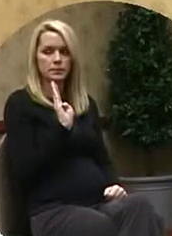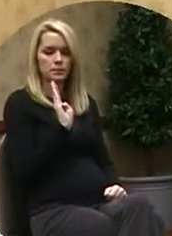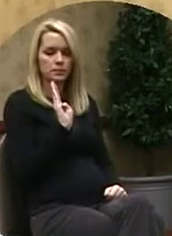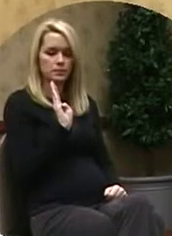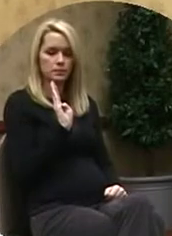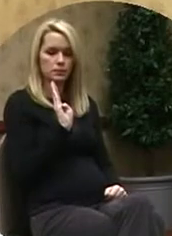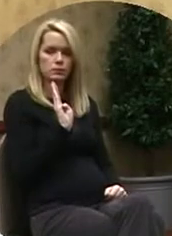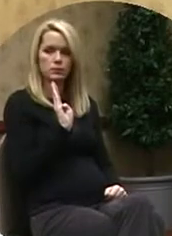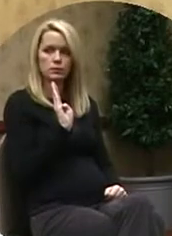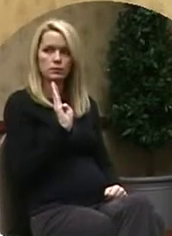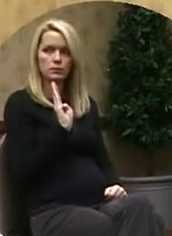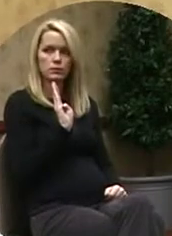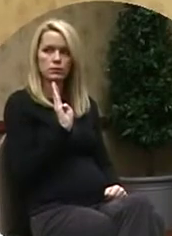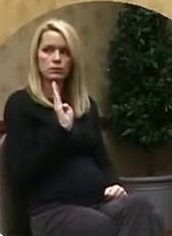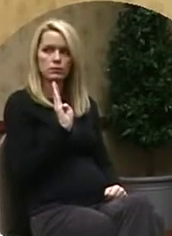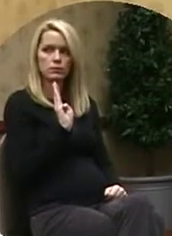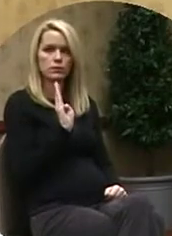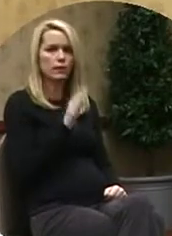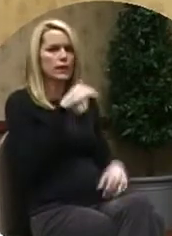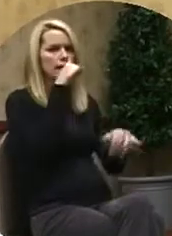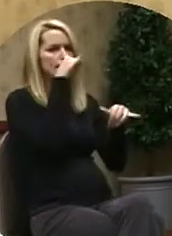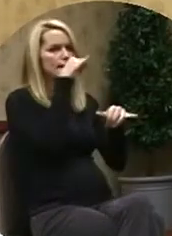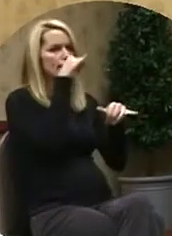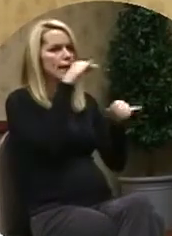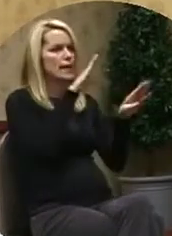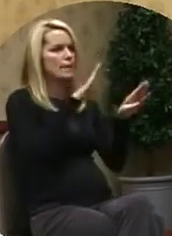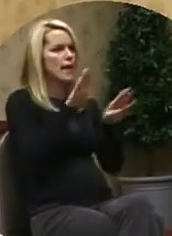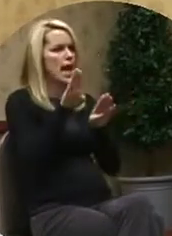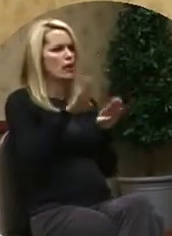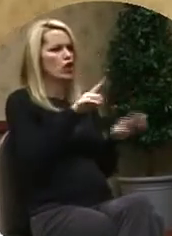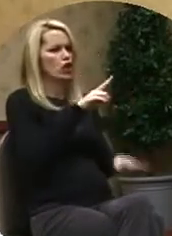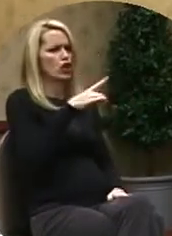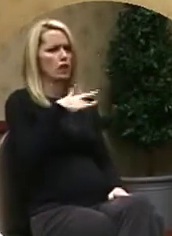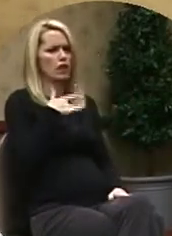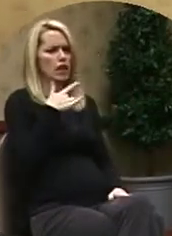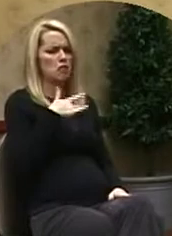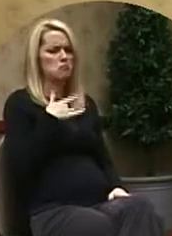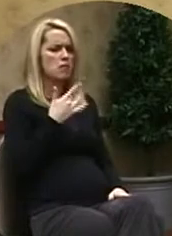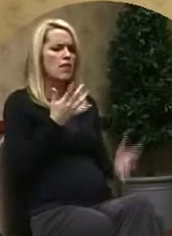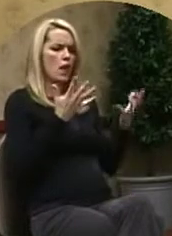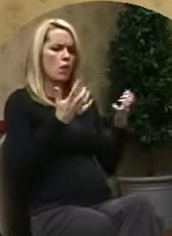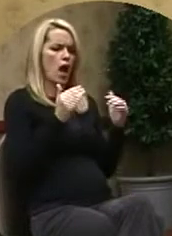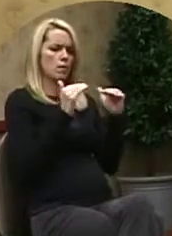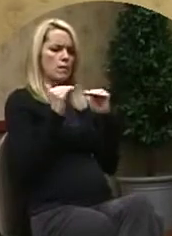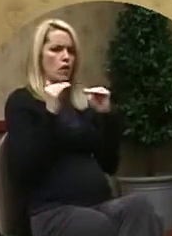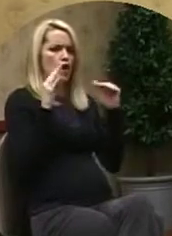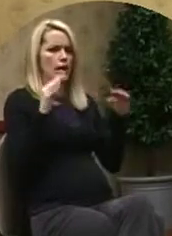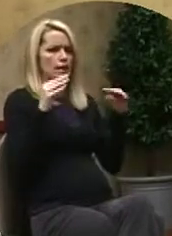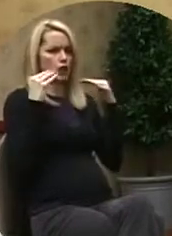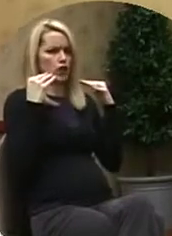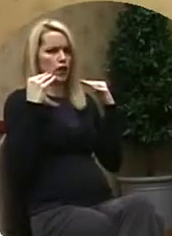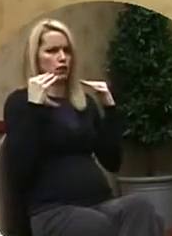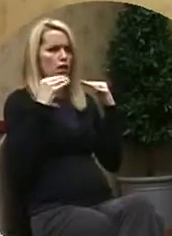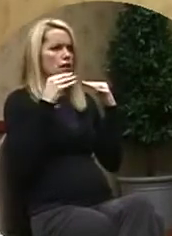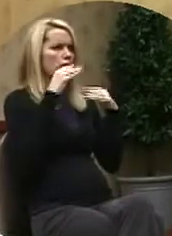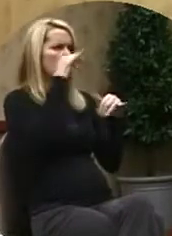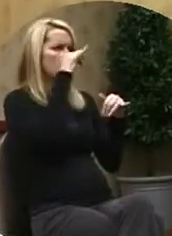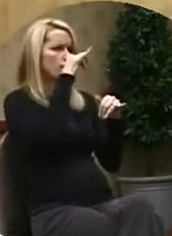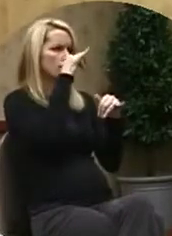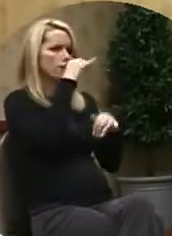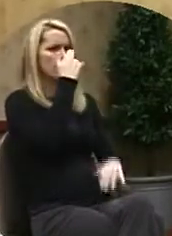So let's say you've got silly behavior that you think is about getting peer attention in class. They make funny